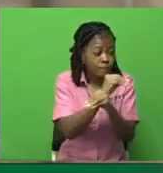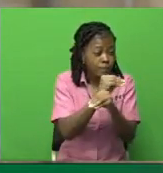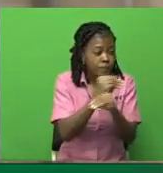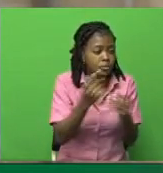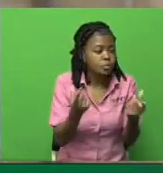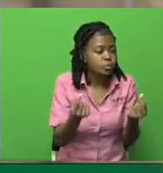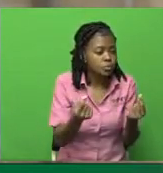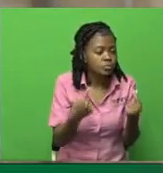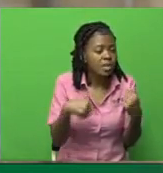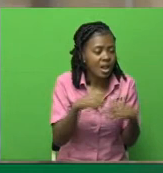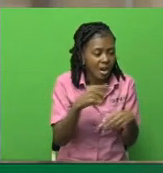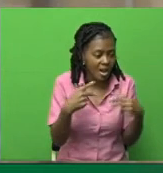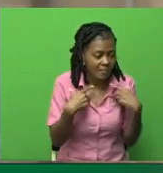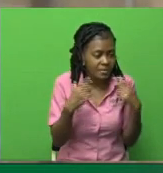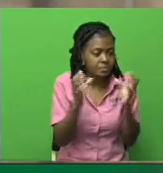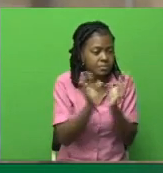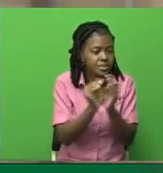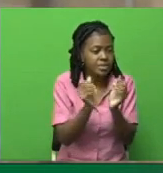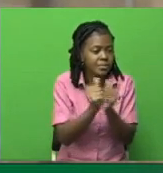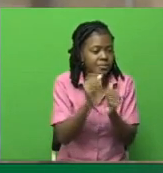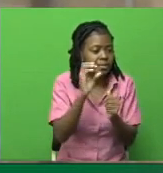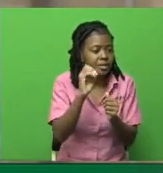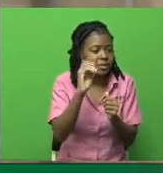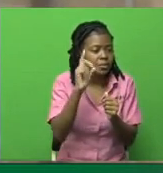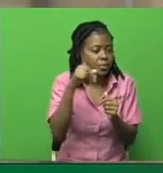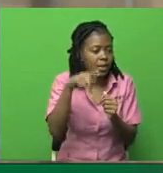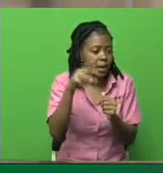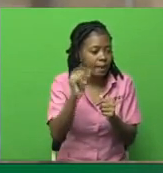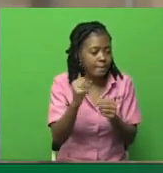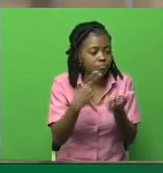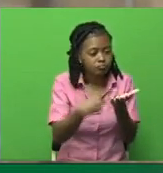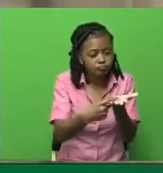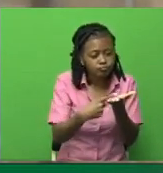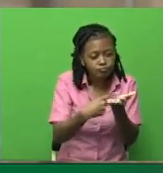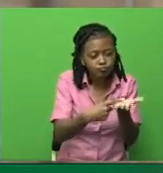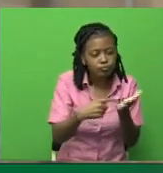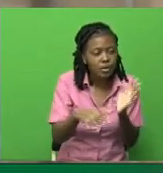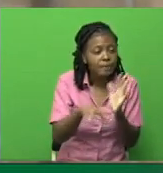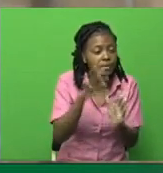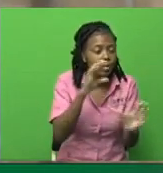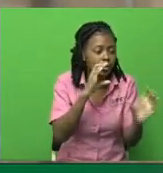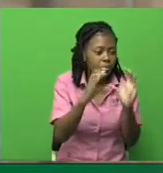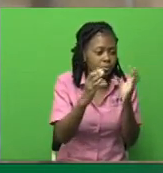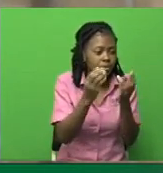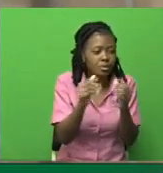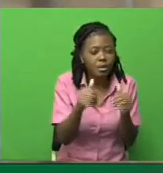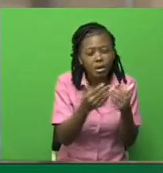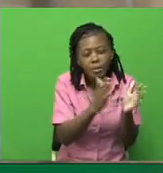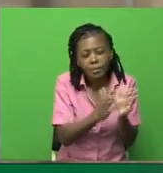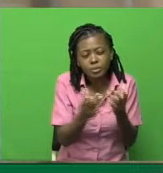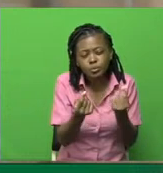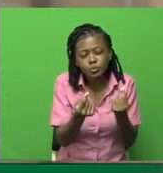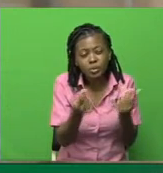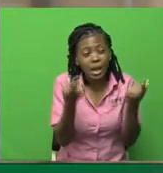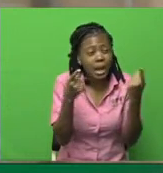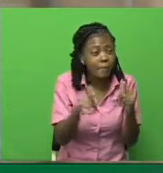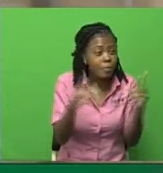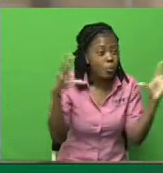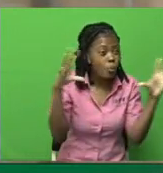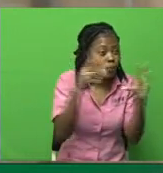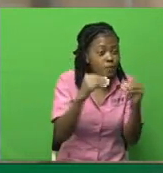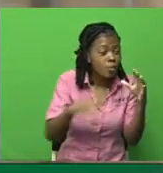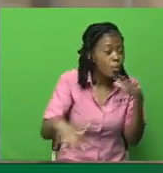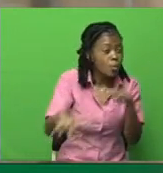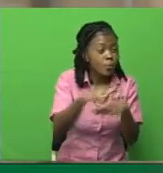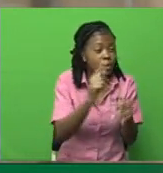with the odpm and an action communication plan was identified and developed survey and provide